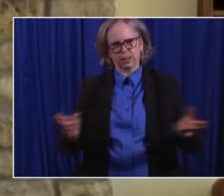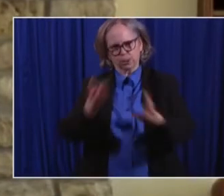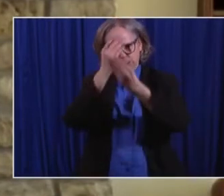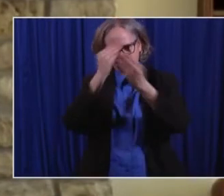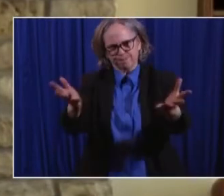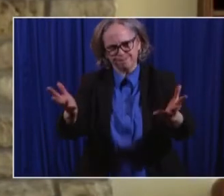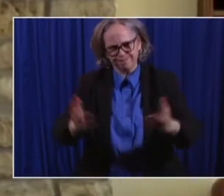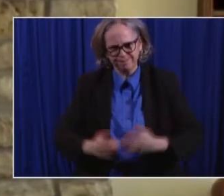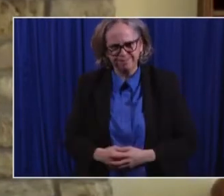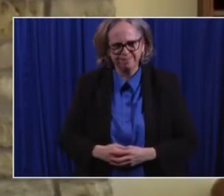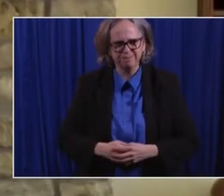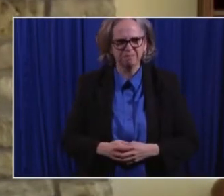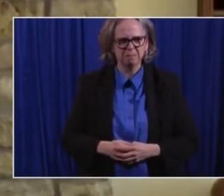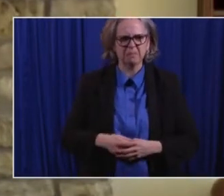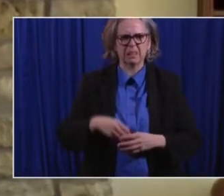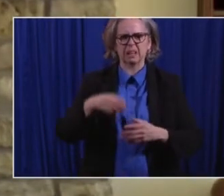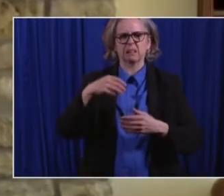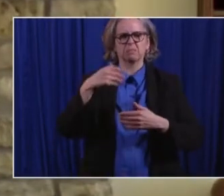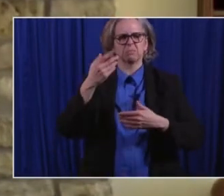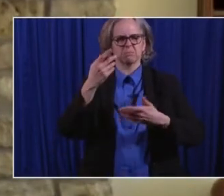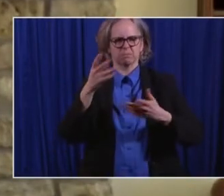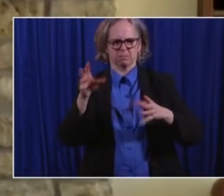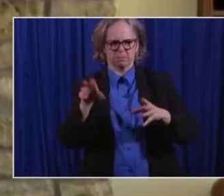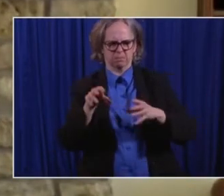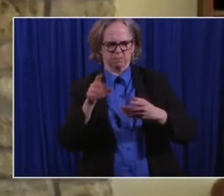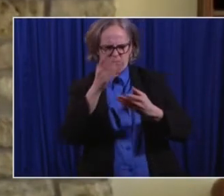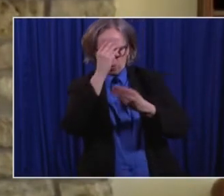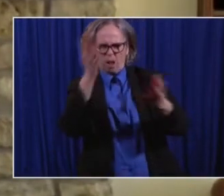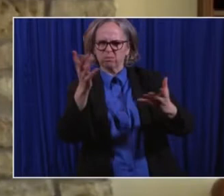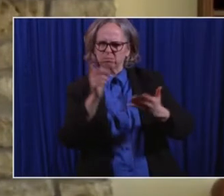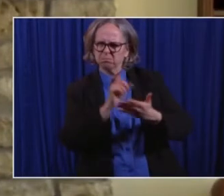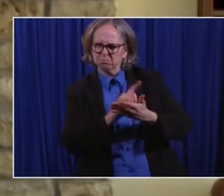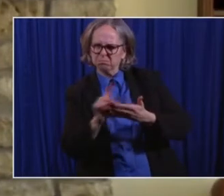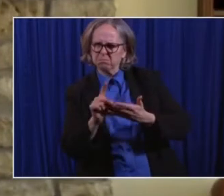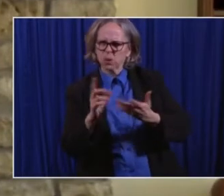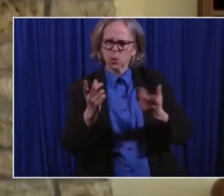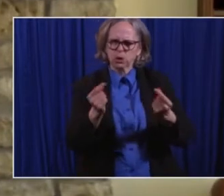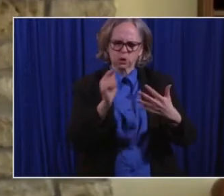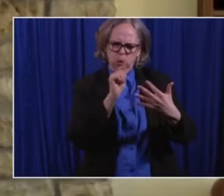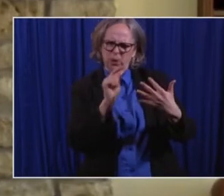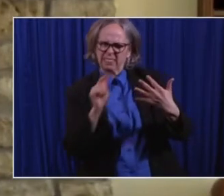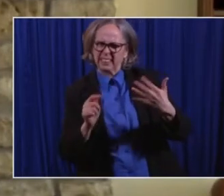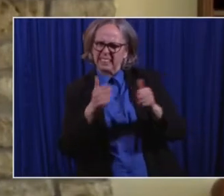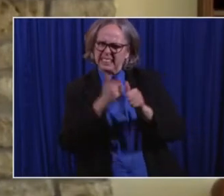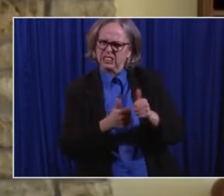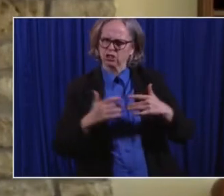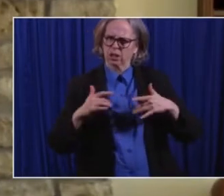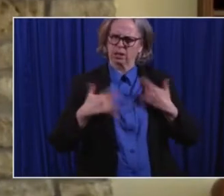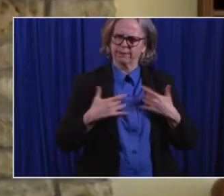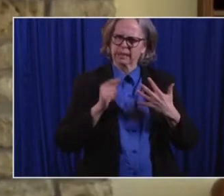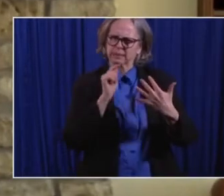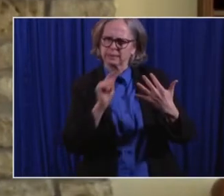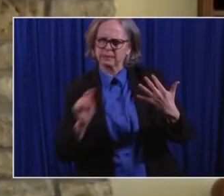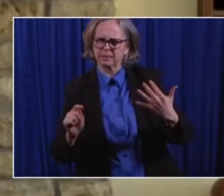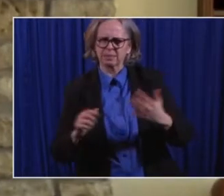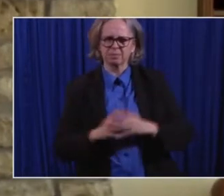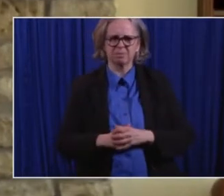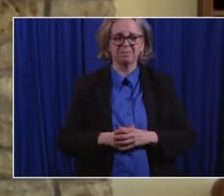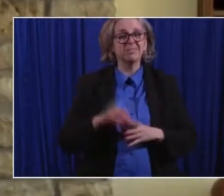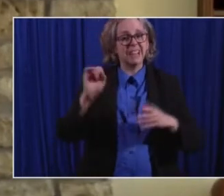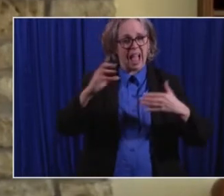give guidance in regard to those events. The guidance is based on what we know now, February 25th.